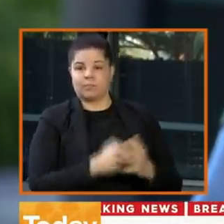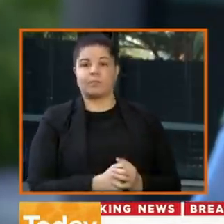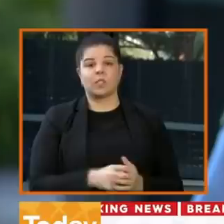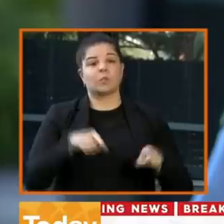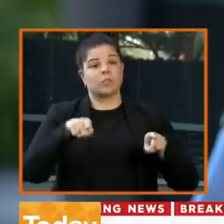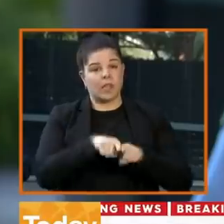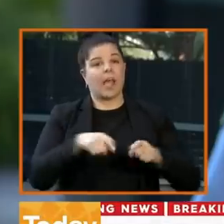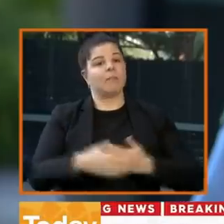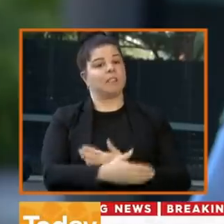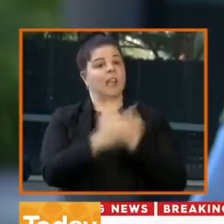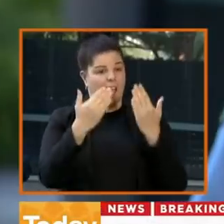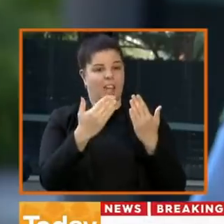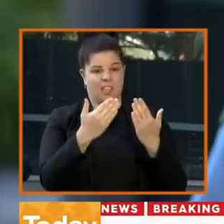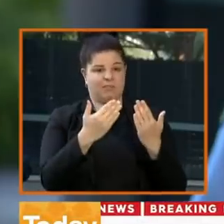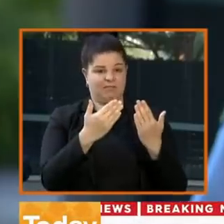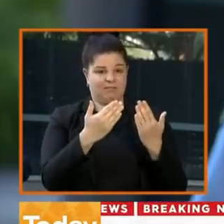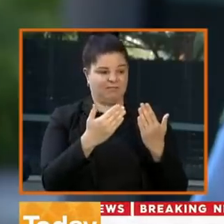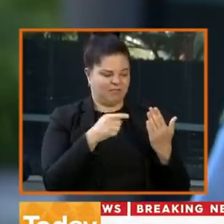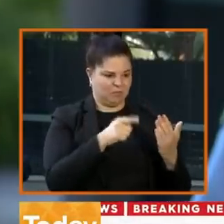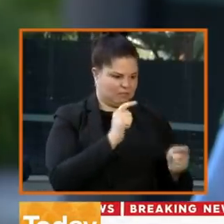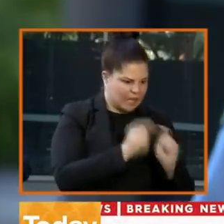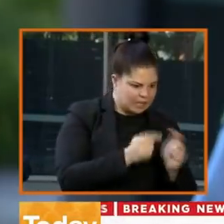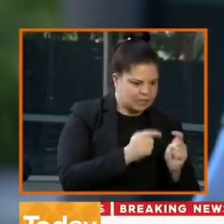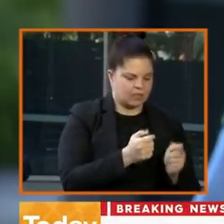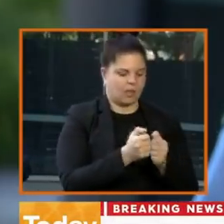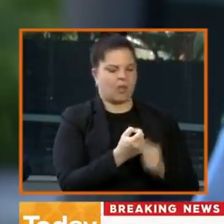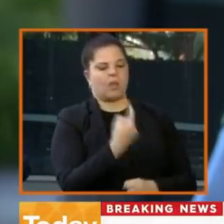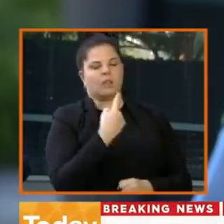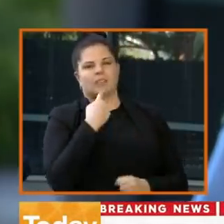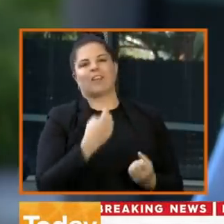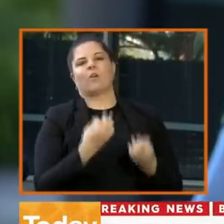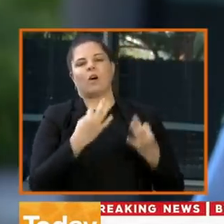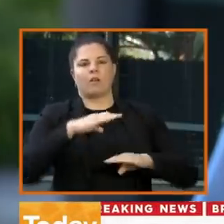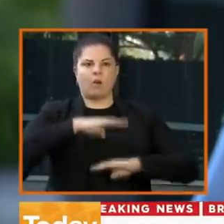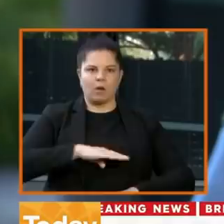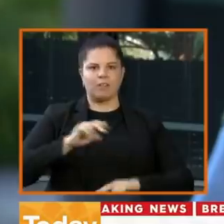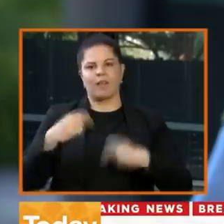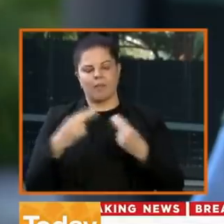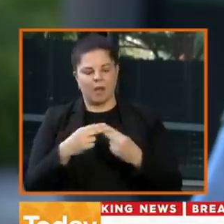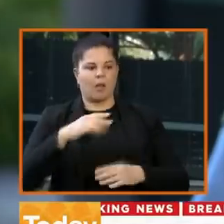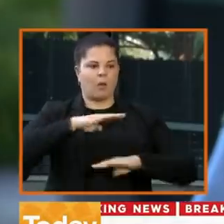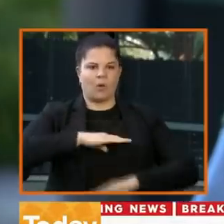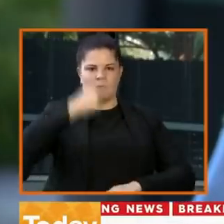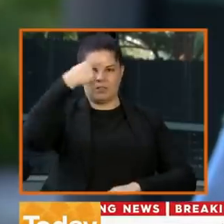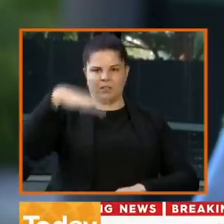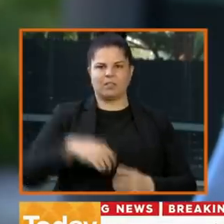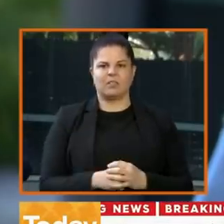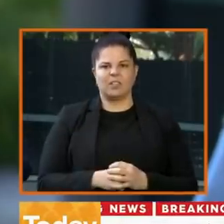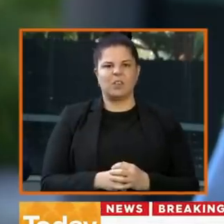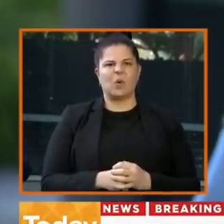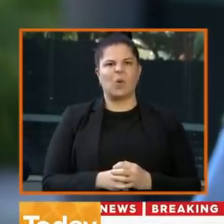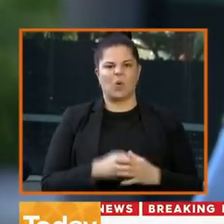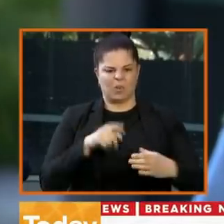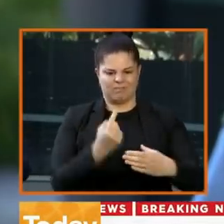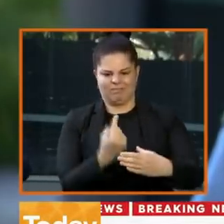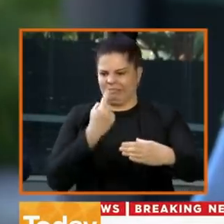texts to say that you're negative. That will be a huge relief to you and your family, but also allow you not to be in self-isolation if that's what you've been doing,